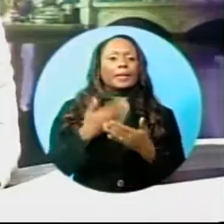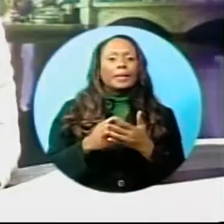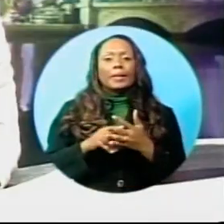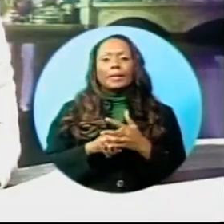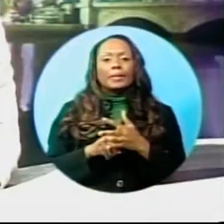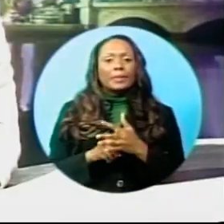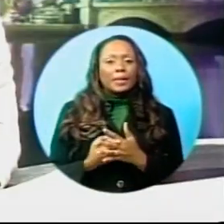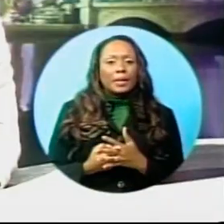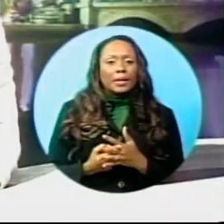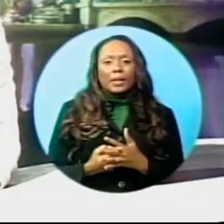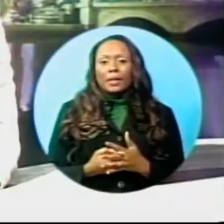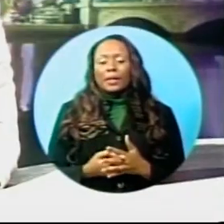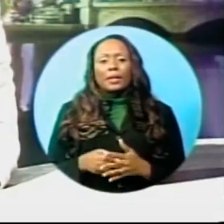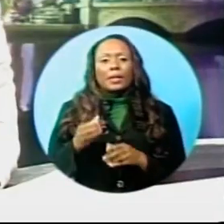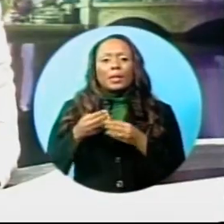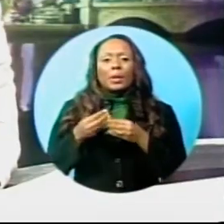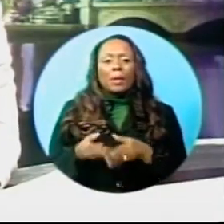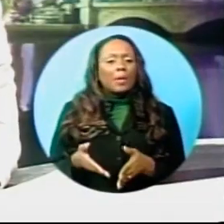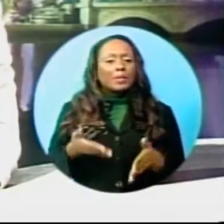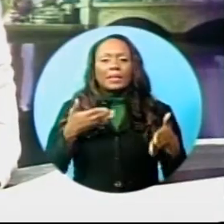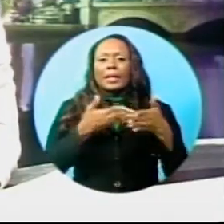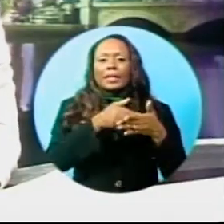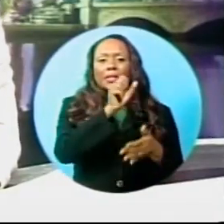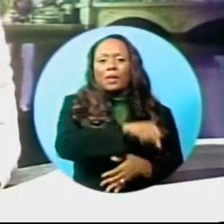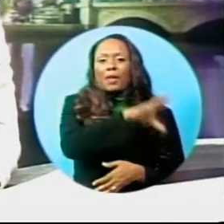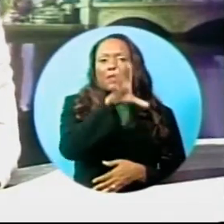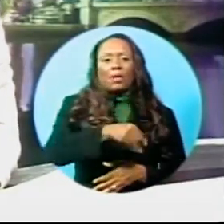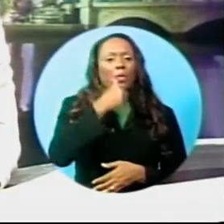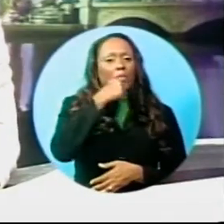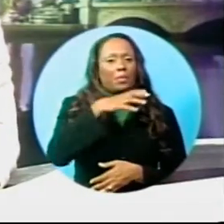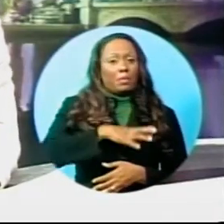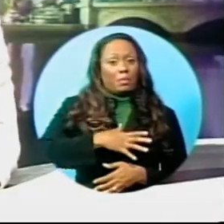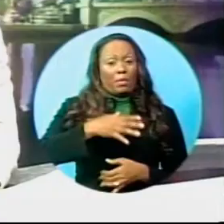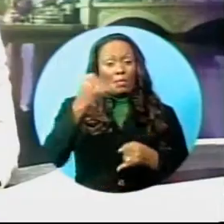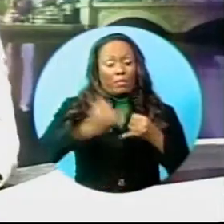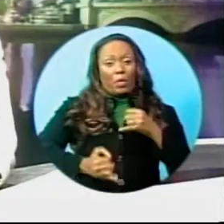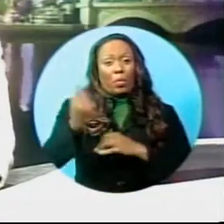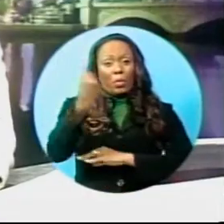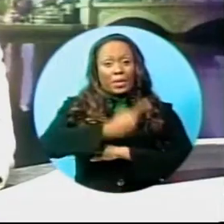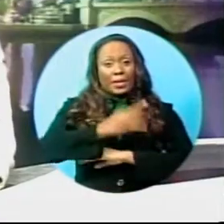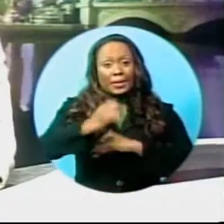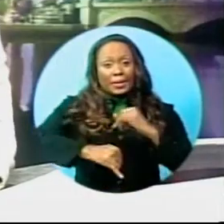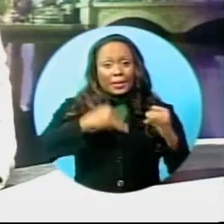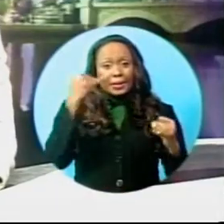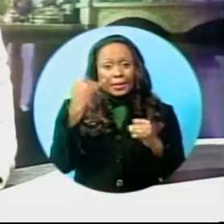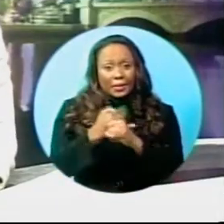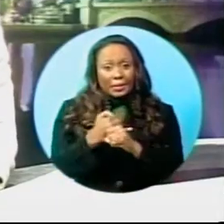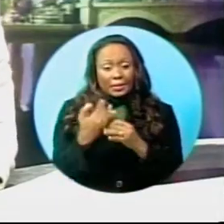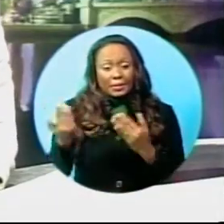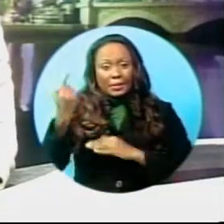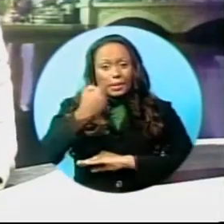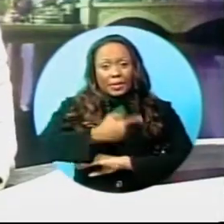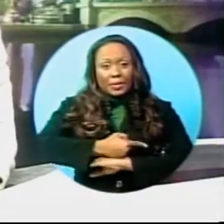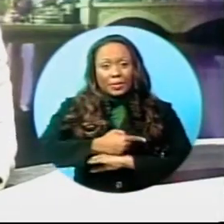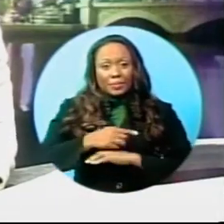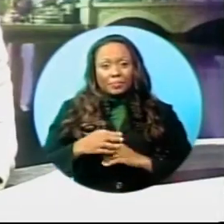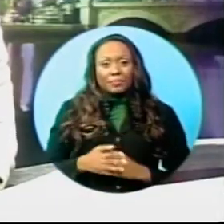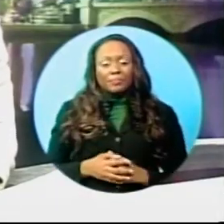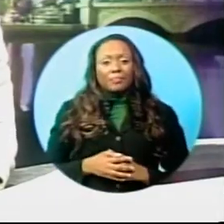crashed to a 35-run defeat to the South African women in the final one-day international of their three-match series today.